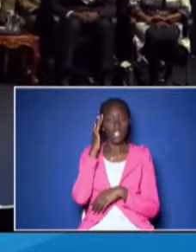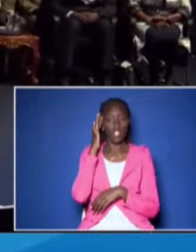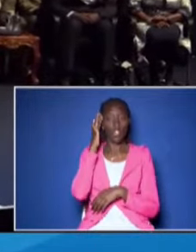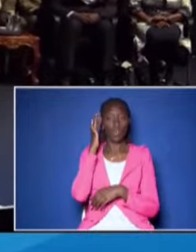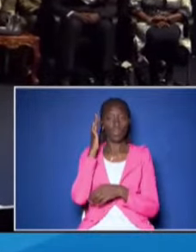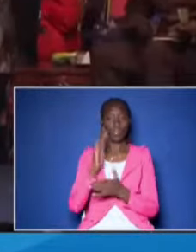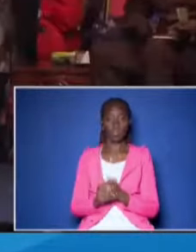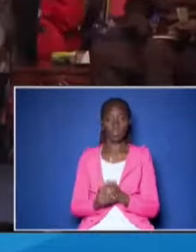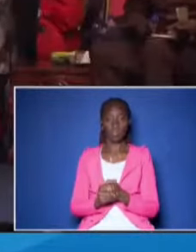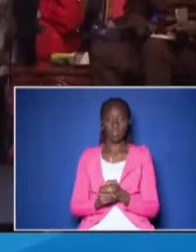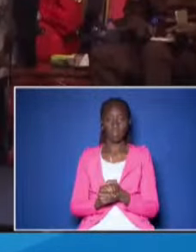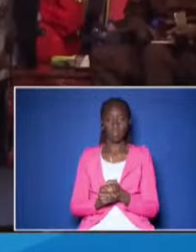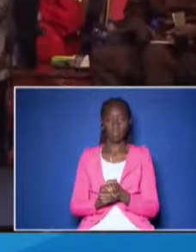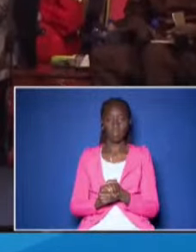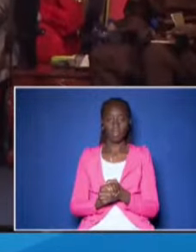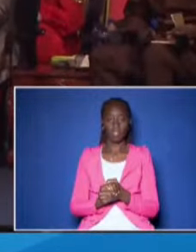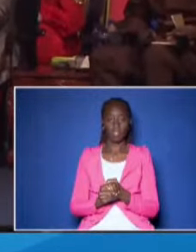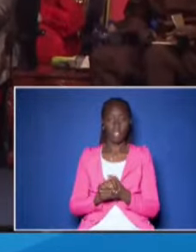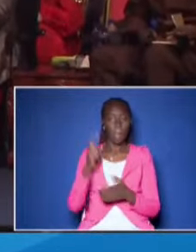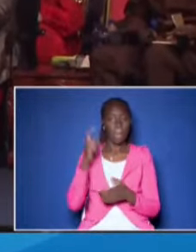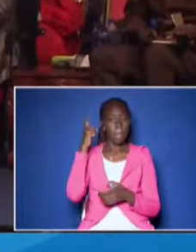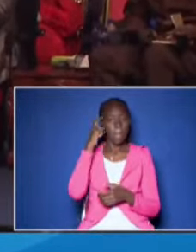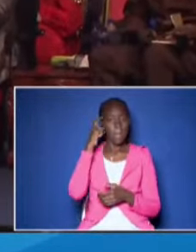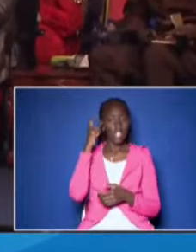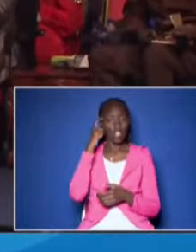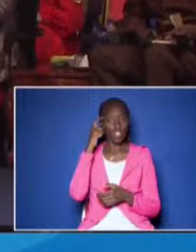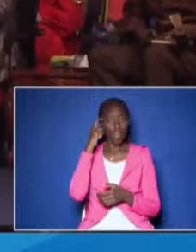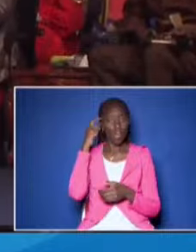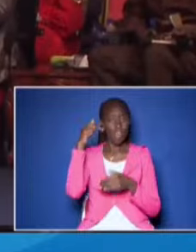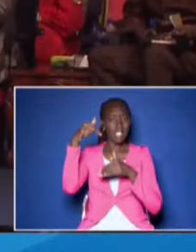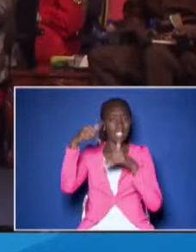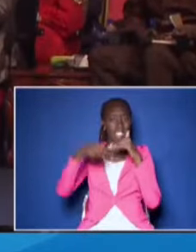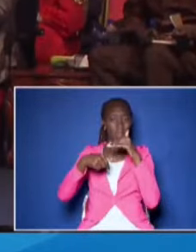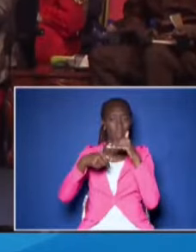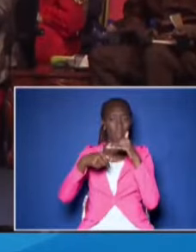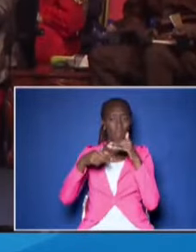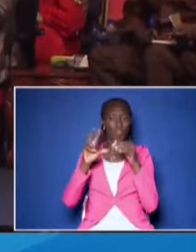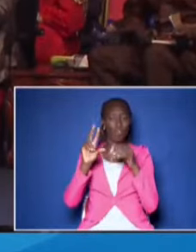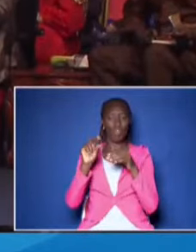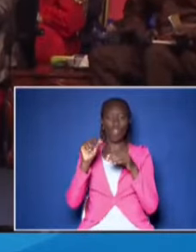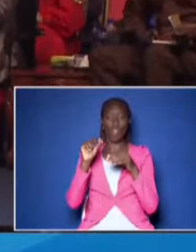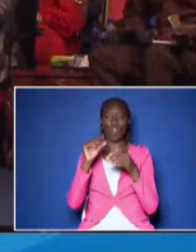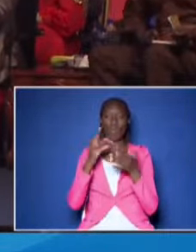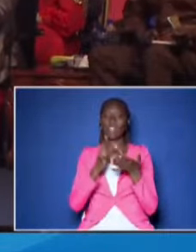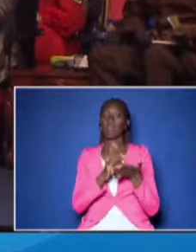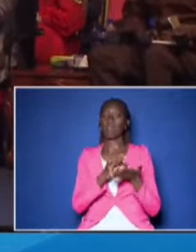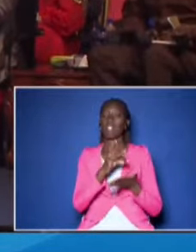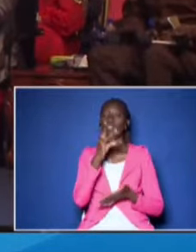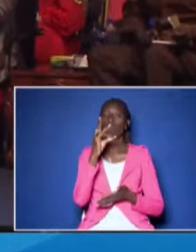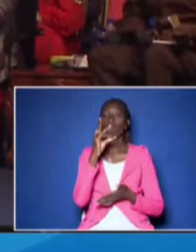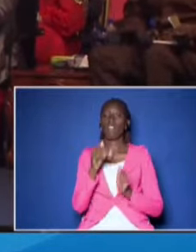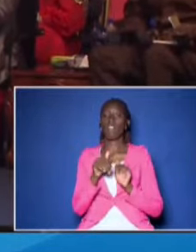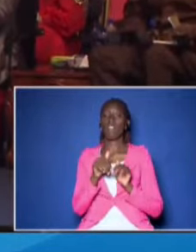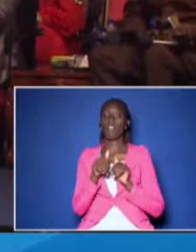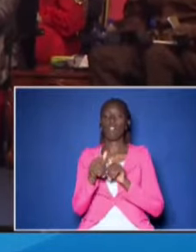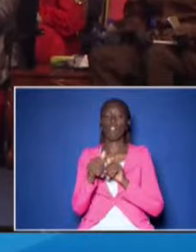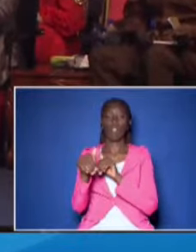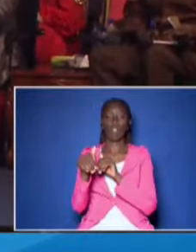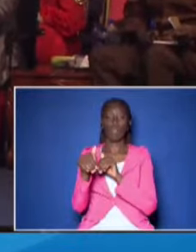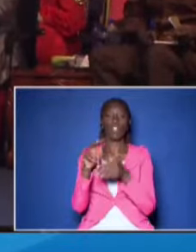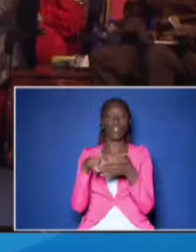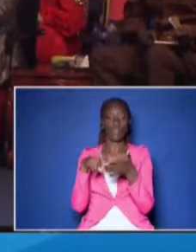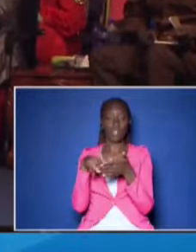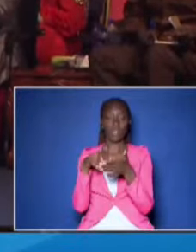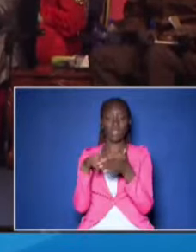meditation is not mental it is spiritual read